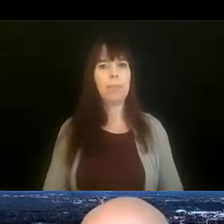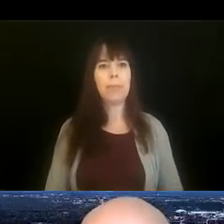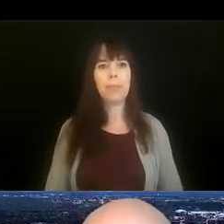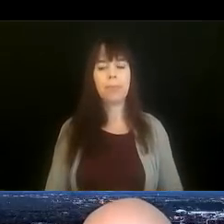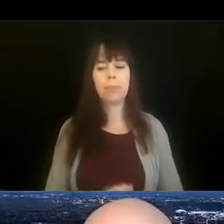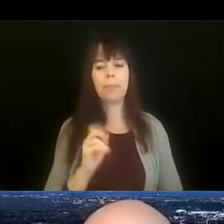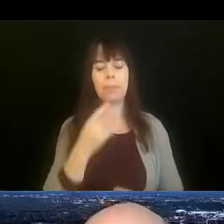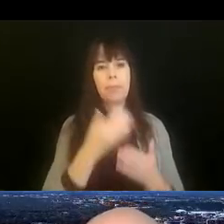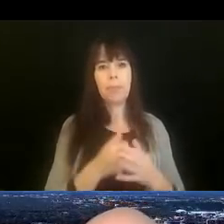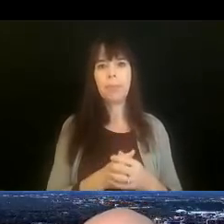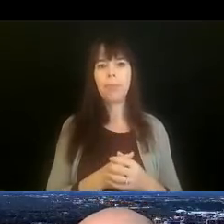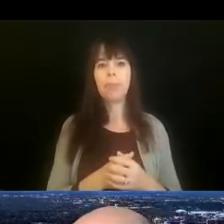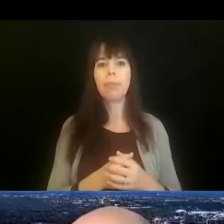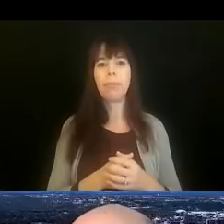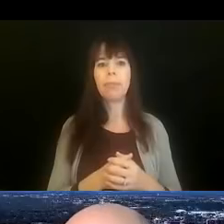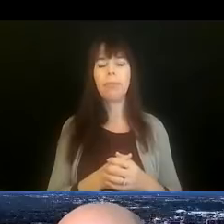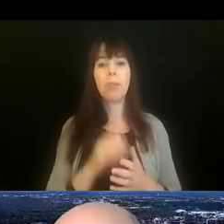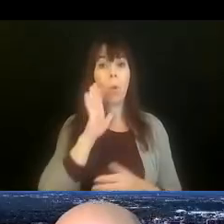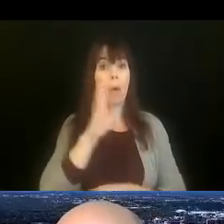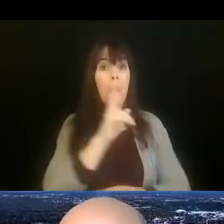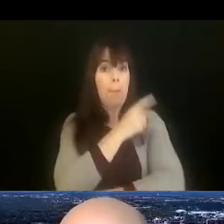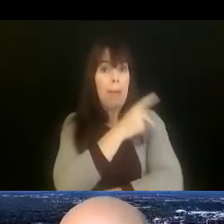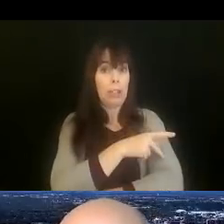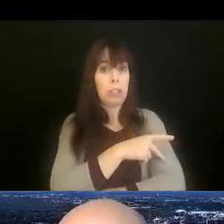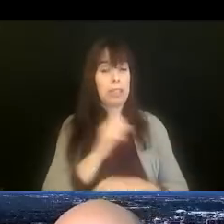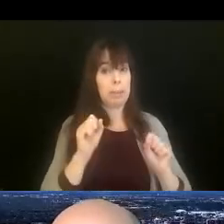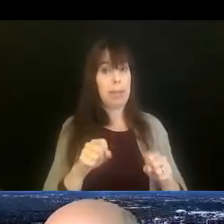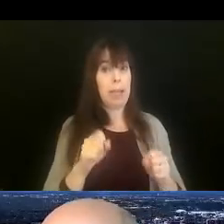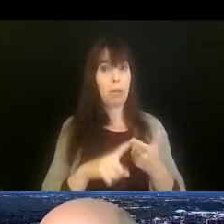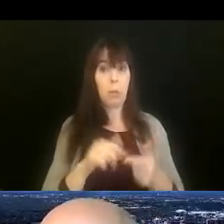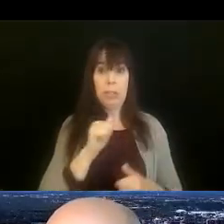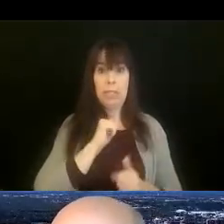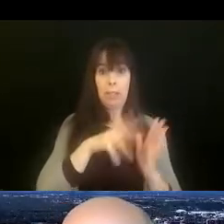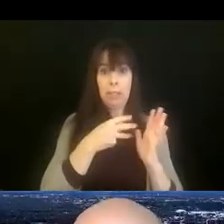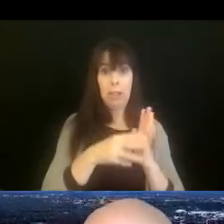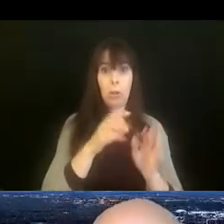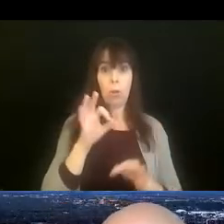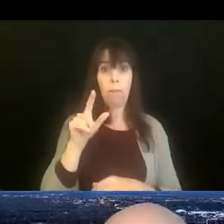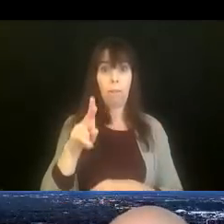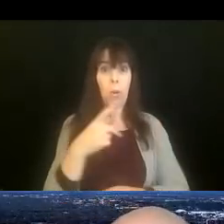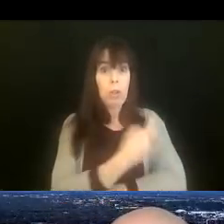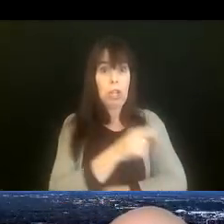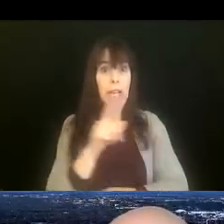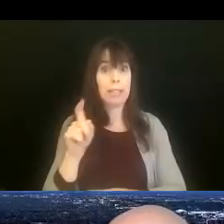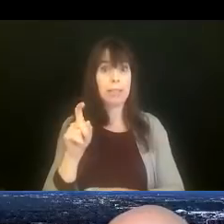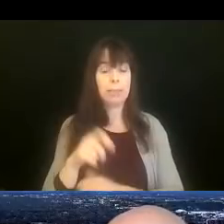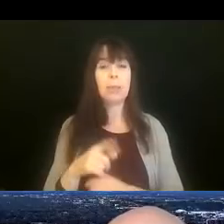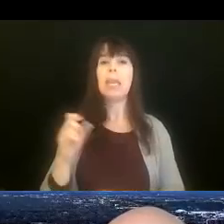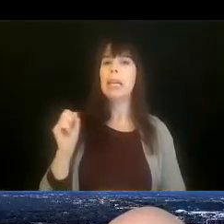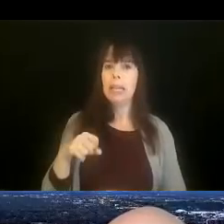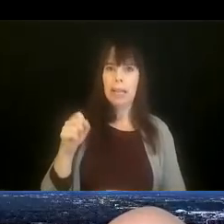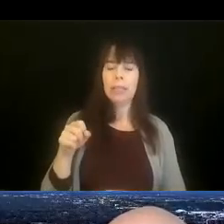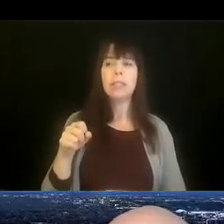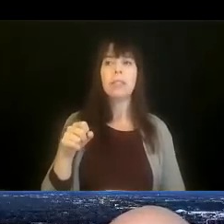good. And will patients be able to self-schedule flu shots? Yes, and we